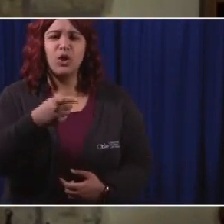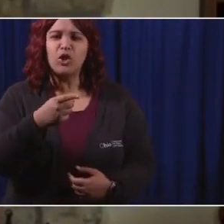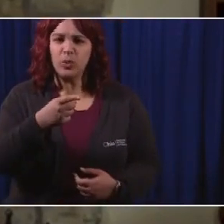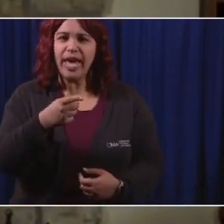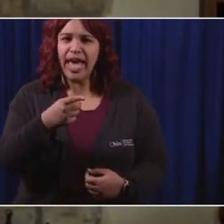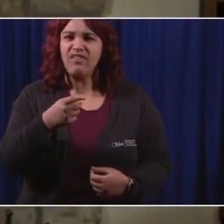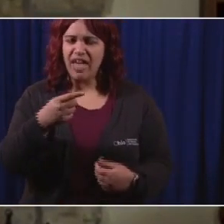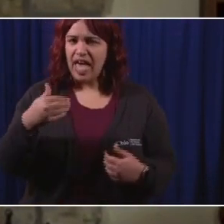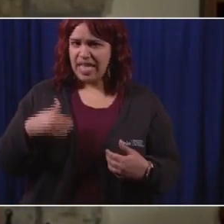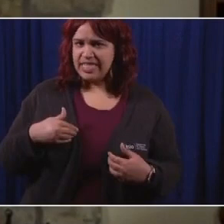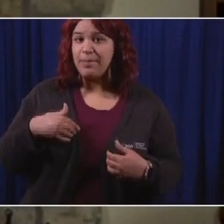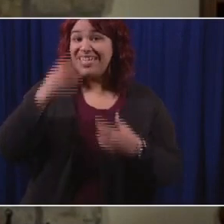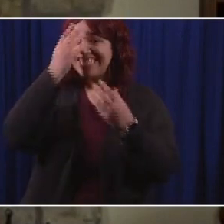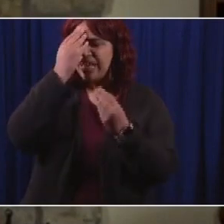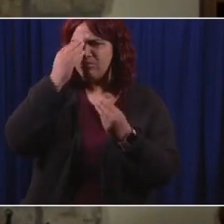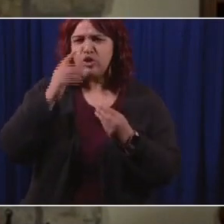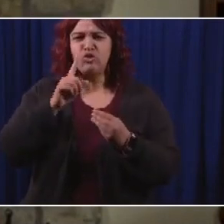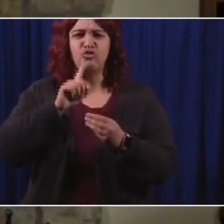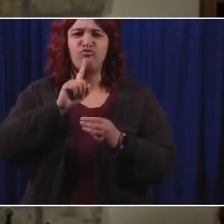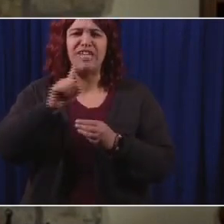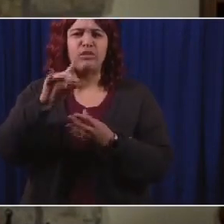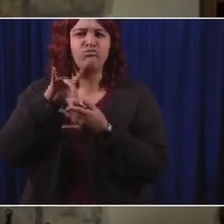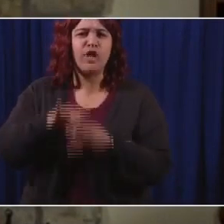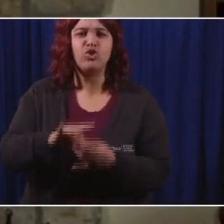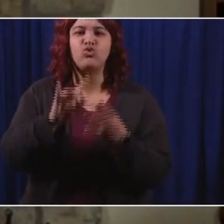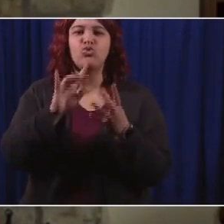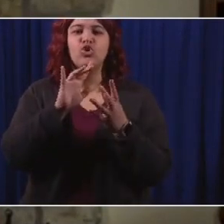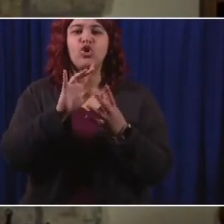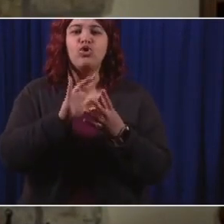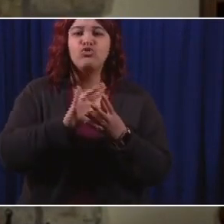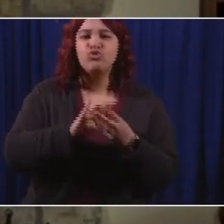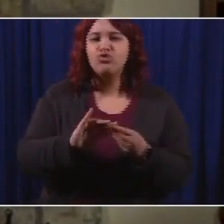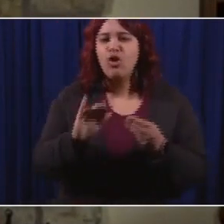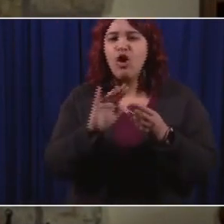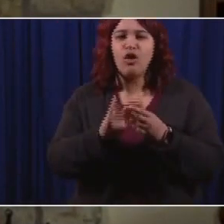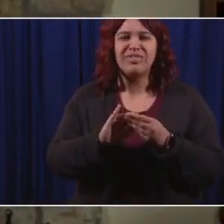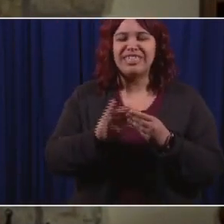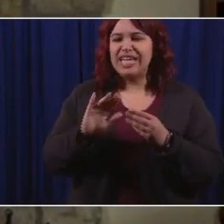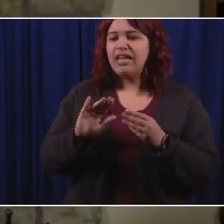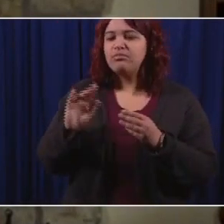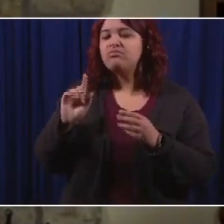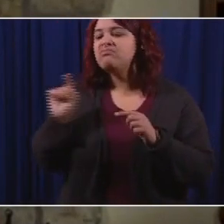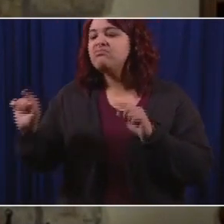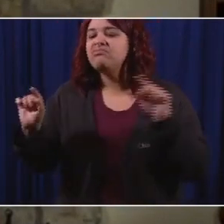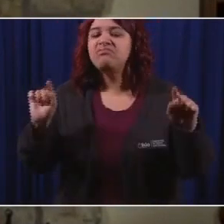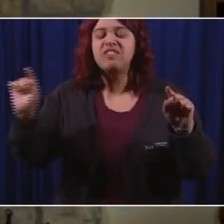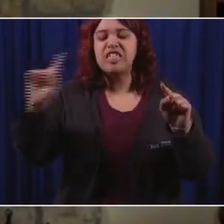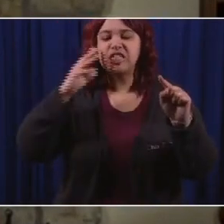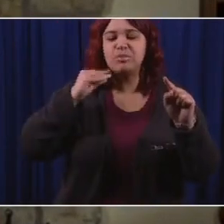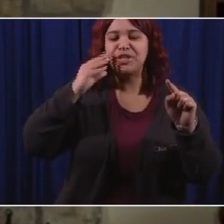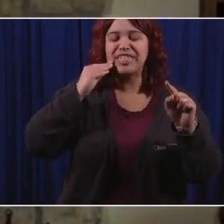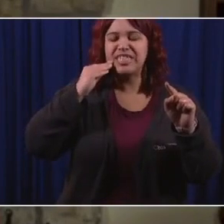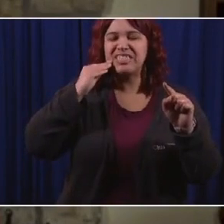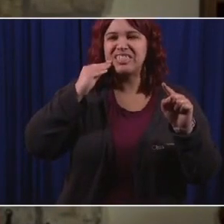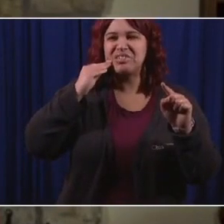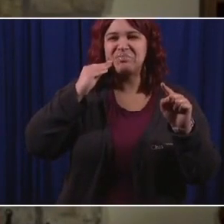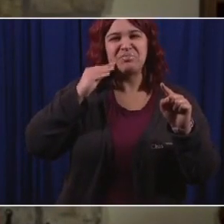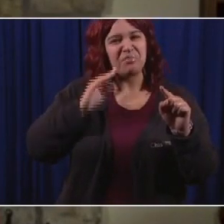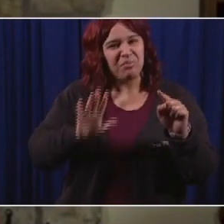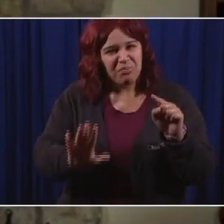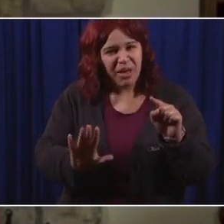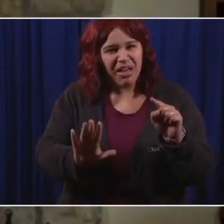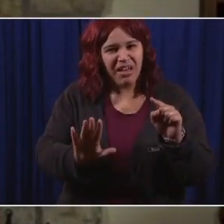data about like the football teams, informal parties, but how can you say that this ongoing